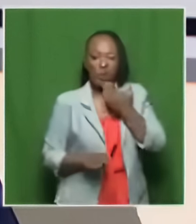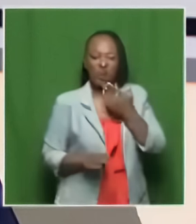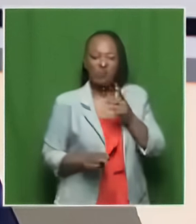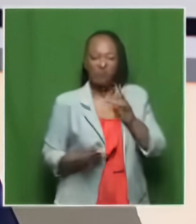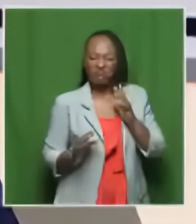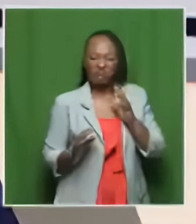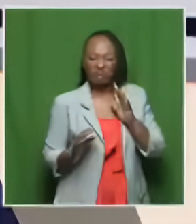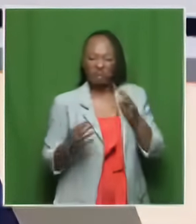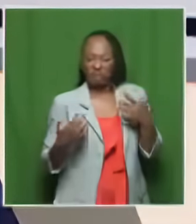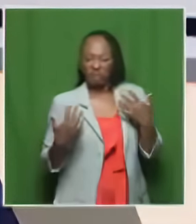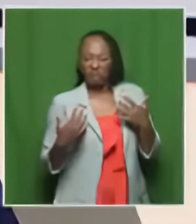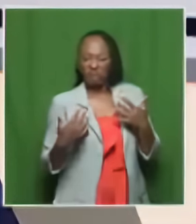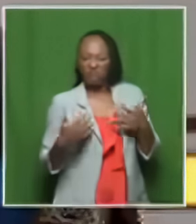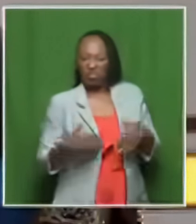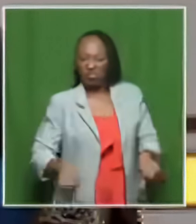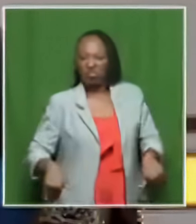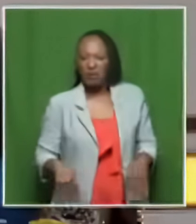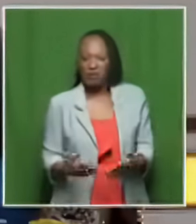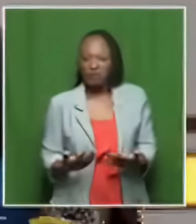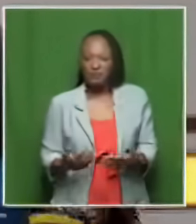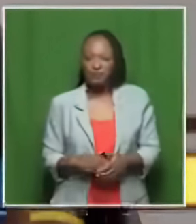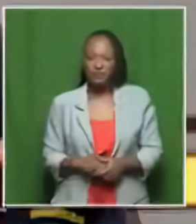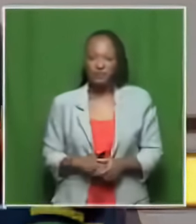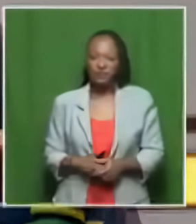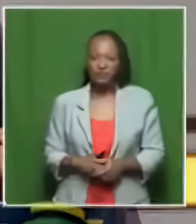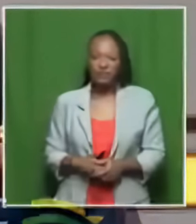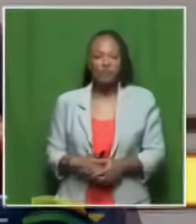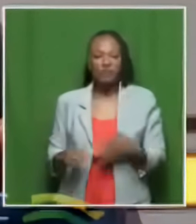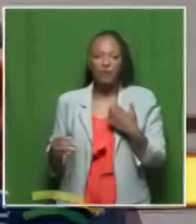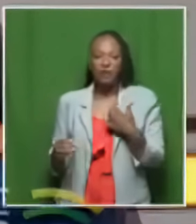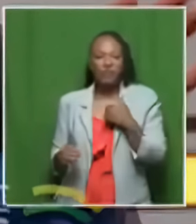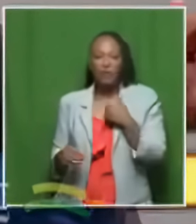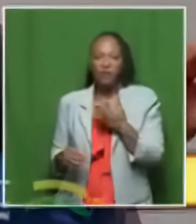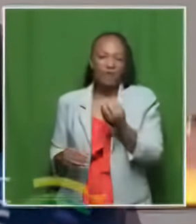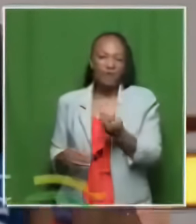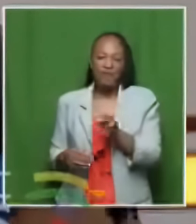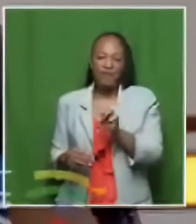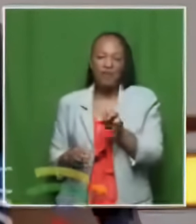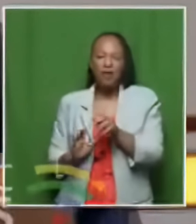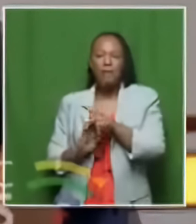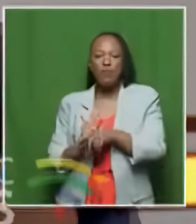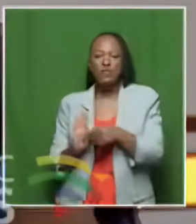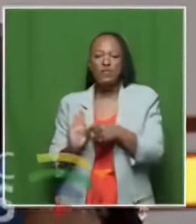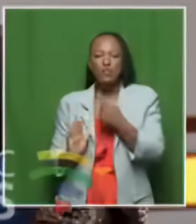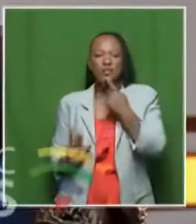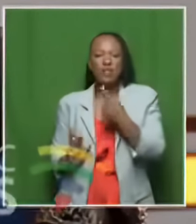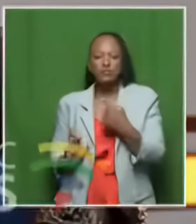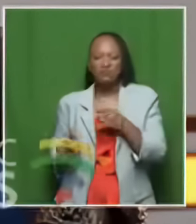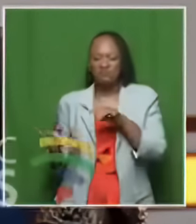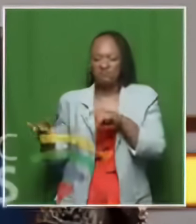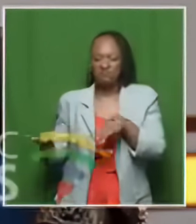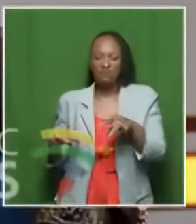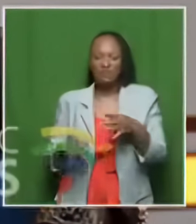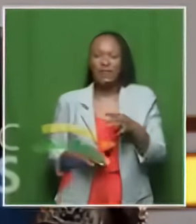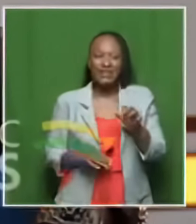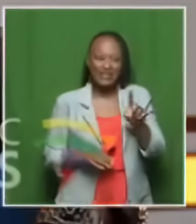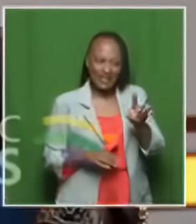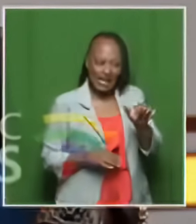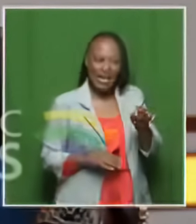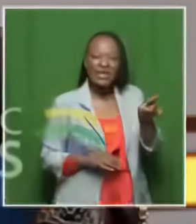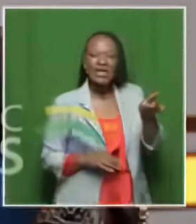ever go into coalition with? No, the EFF doesn't have that policy of we can't work with so and so. It's the DA that said it will never